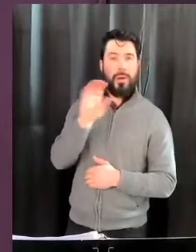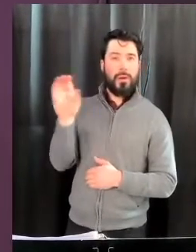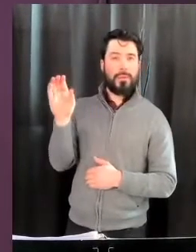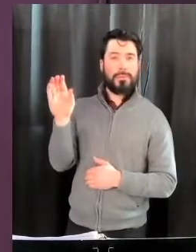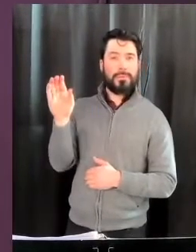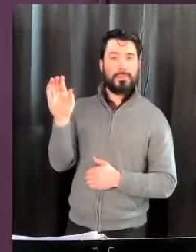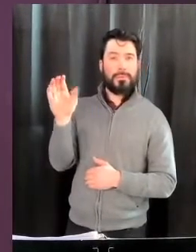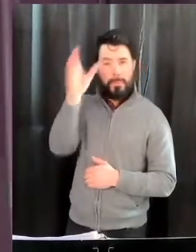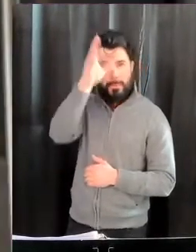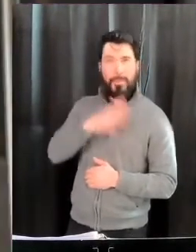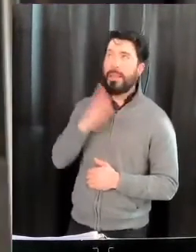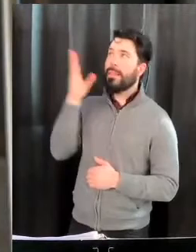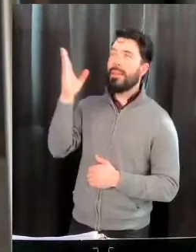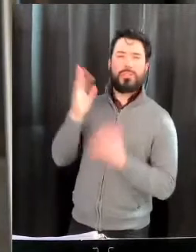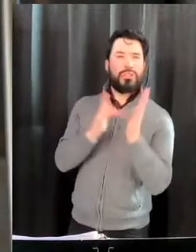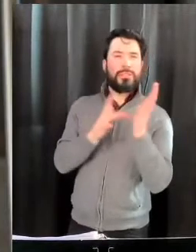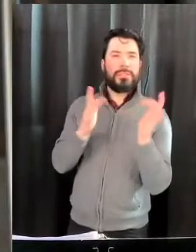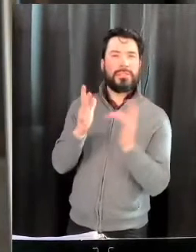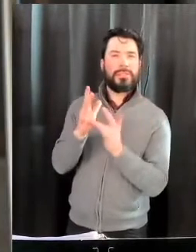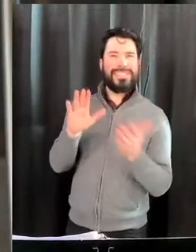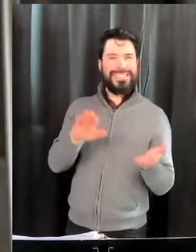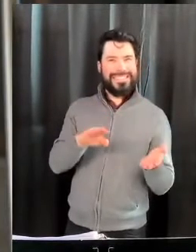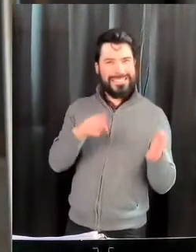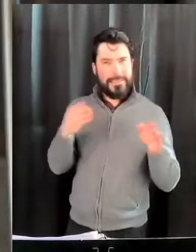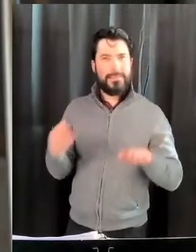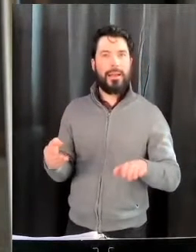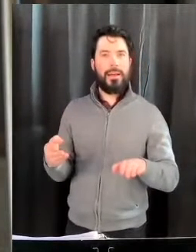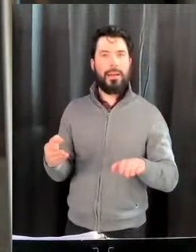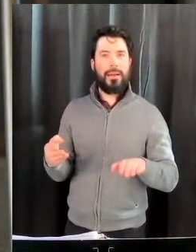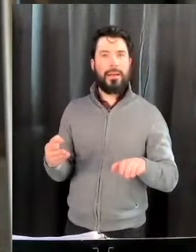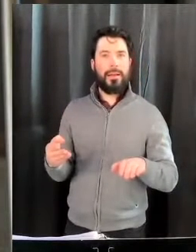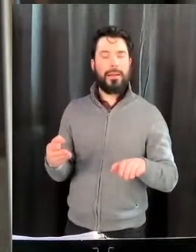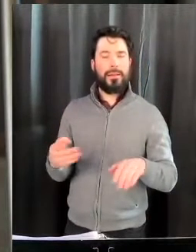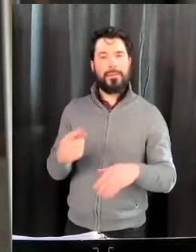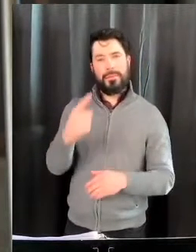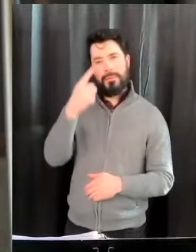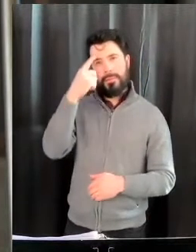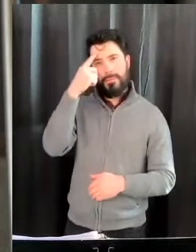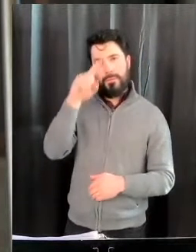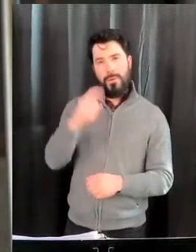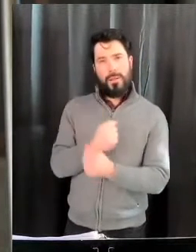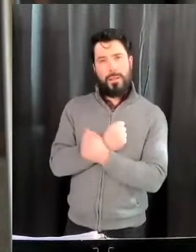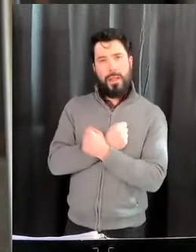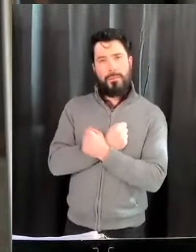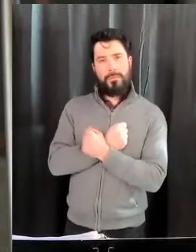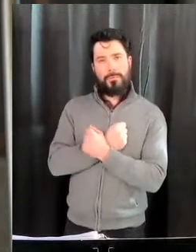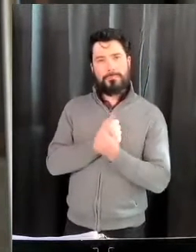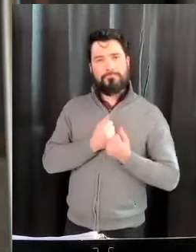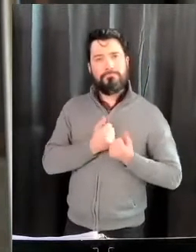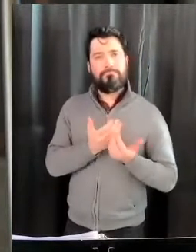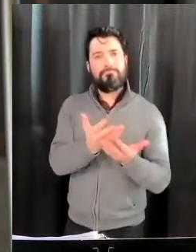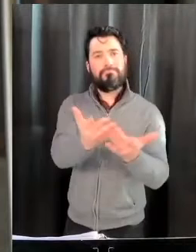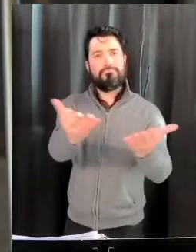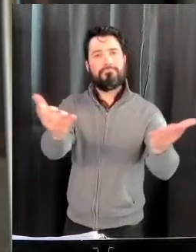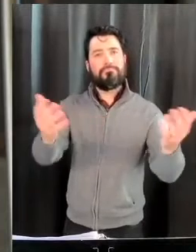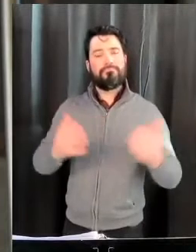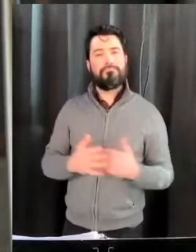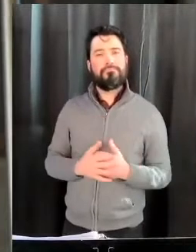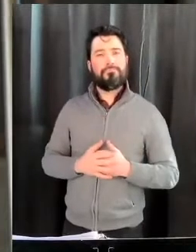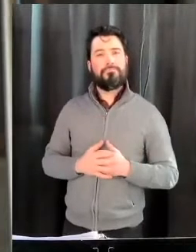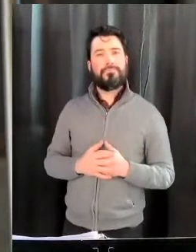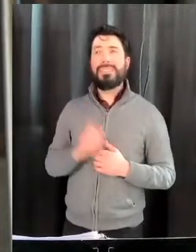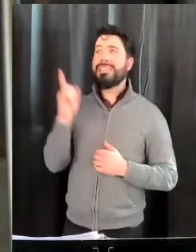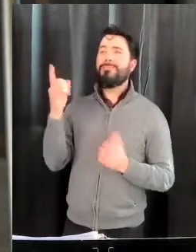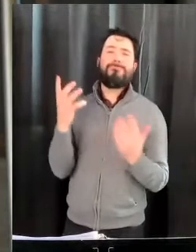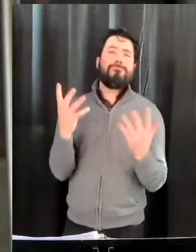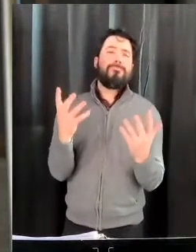Jesus died to love us. And he wants nothing more than for us to love